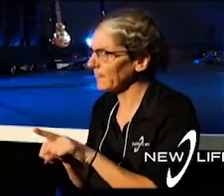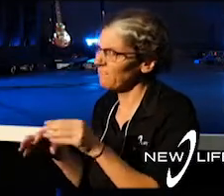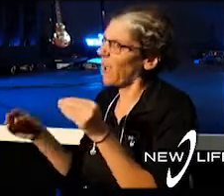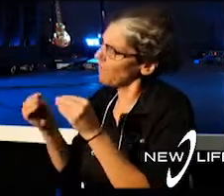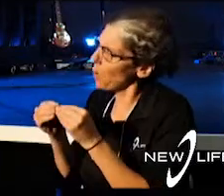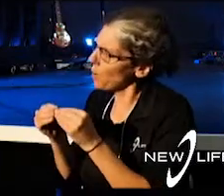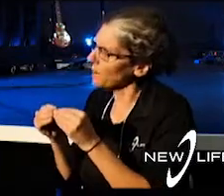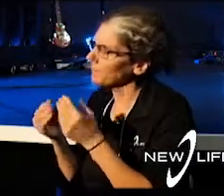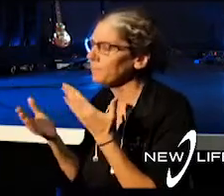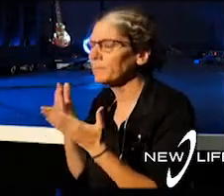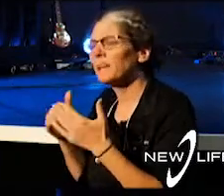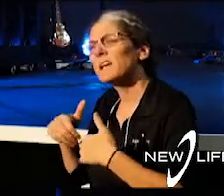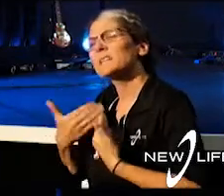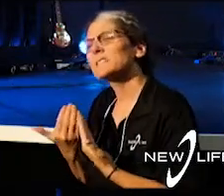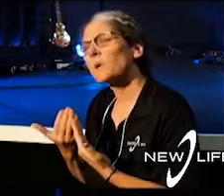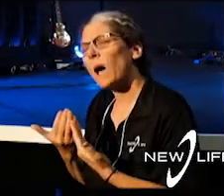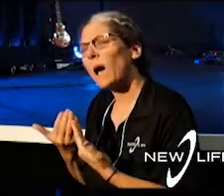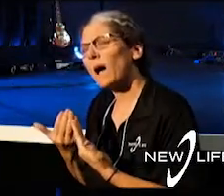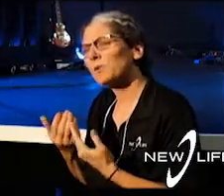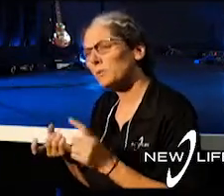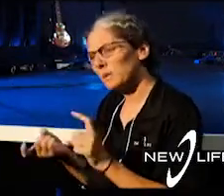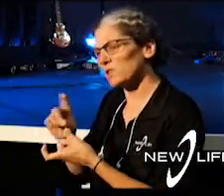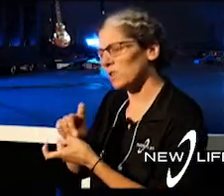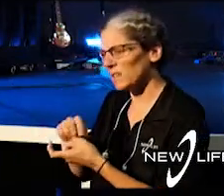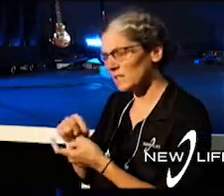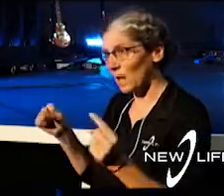So how did we get from quarreling and fighting to adultery?